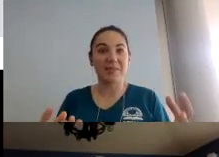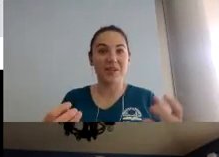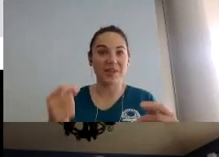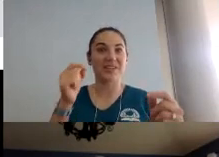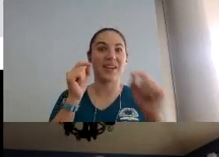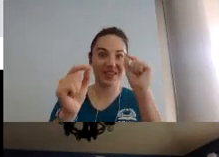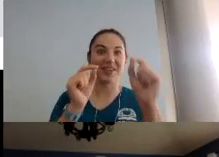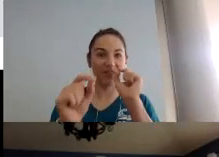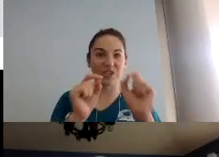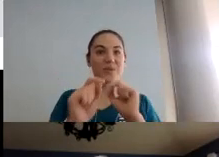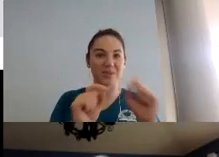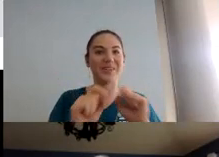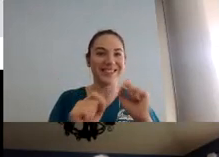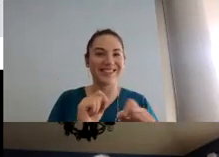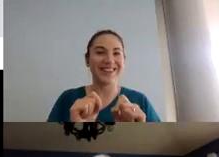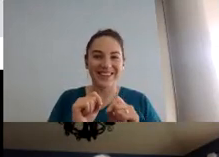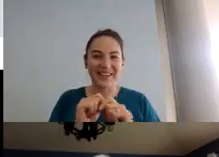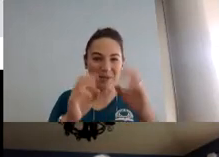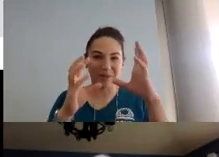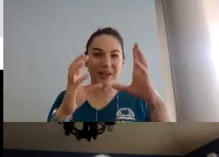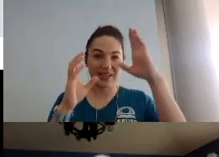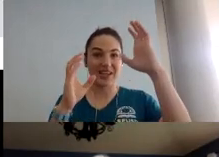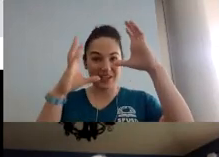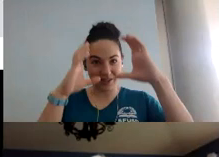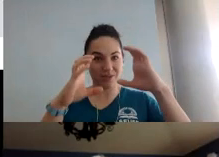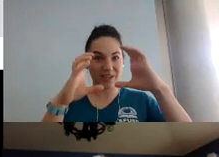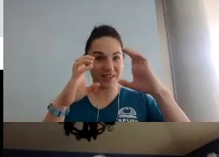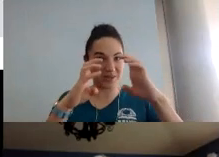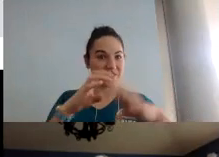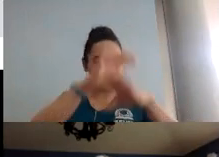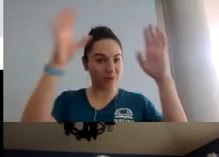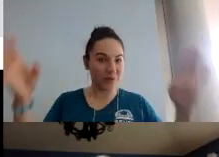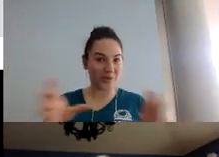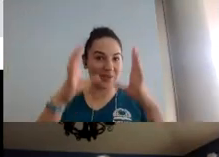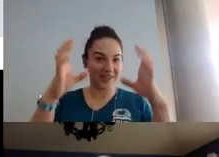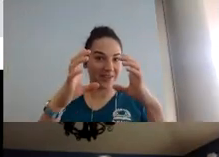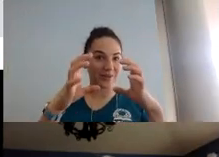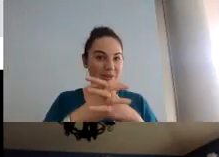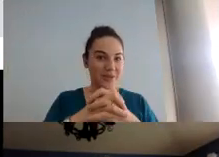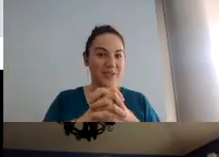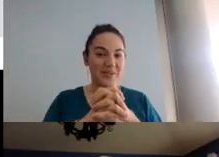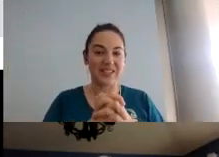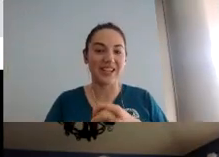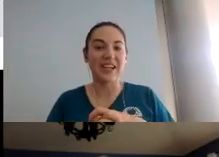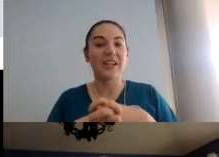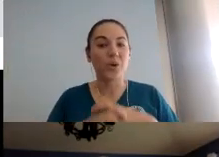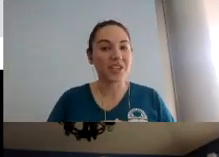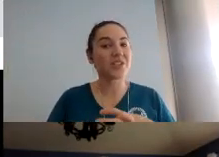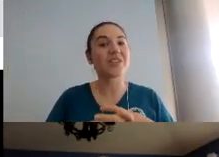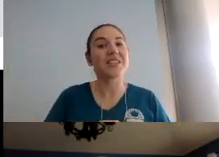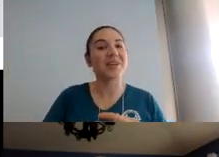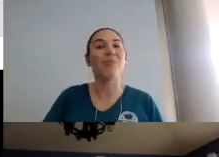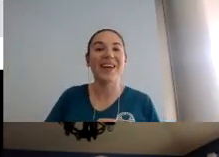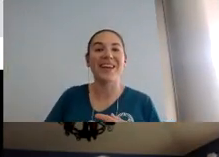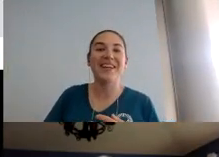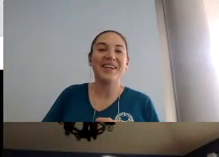how an assignment you can assign to individual students, I could assign it to 3 students out of the whole group and that, only those 3 students see it. Questions